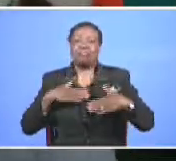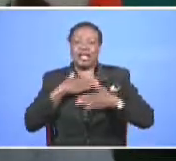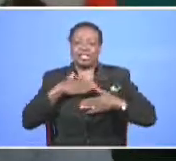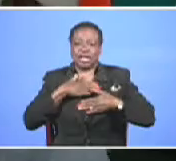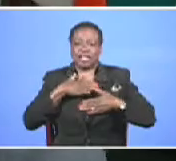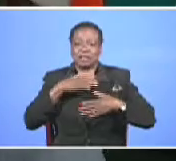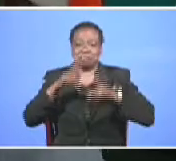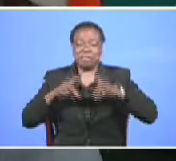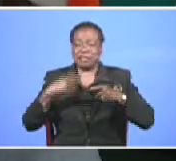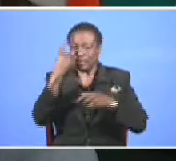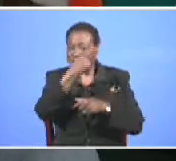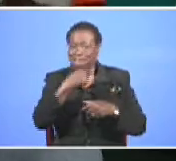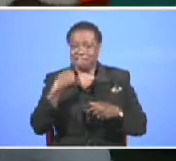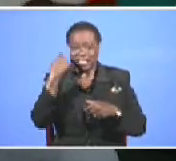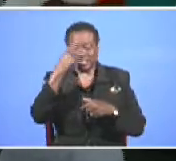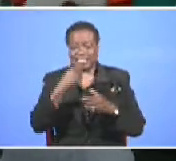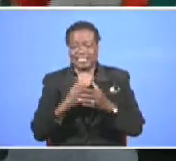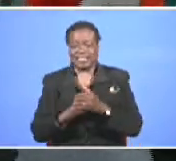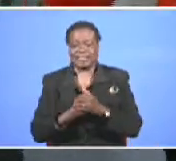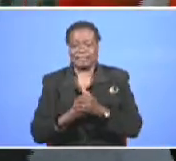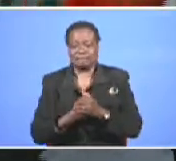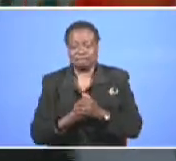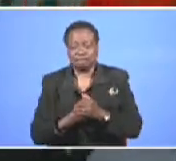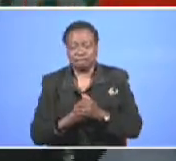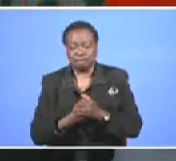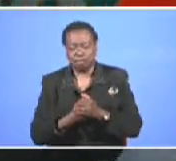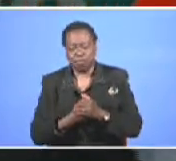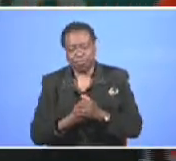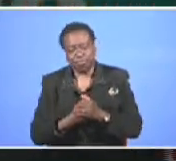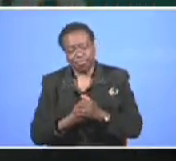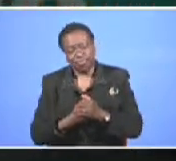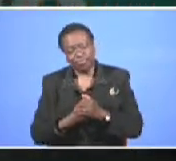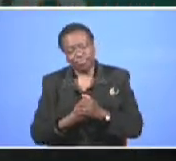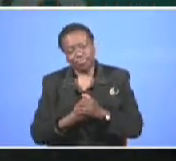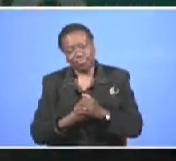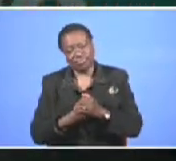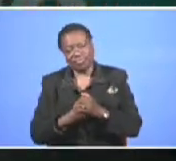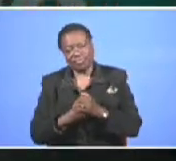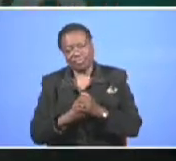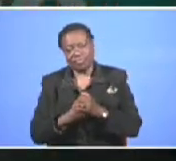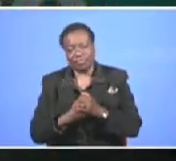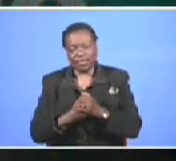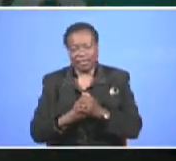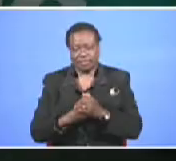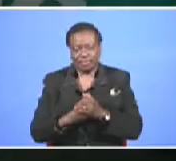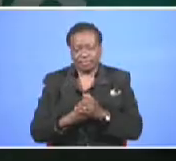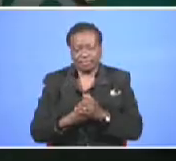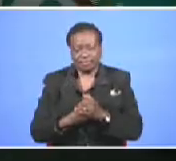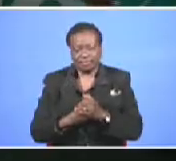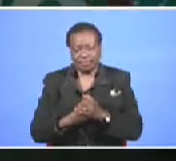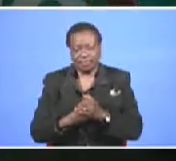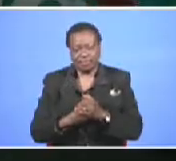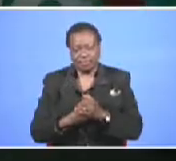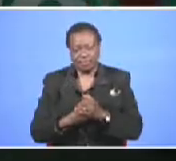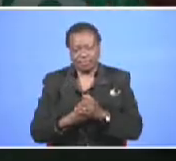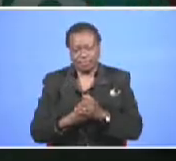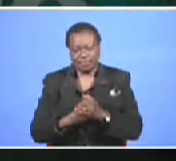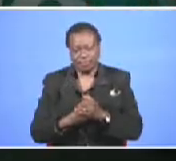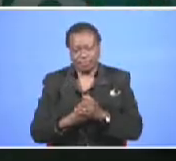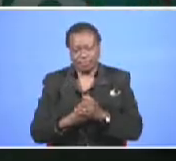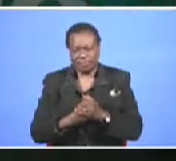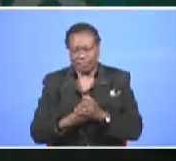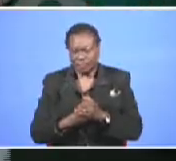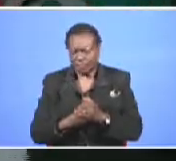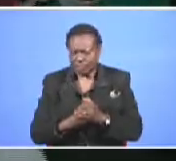over $380,000 up for grabs. That pales in comparison to what's injected by groups to get to bid. It